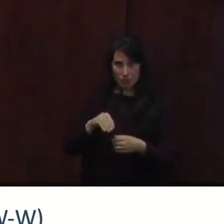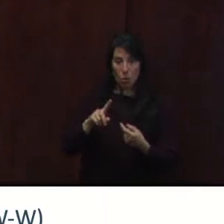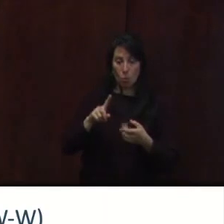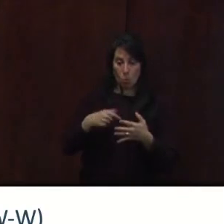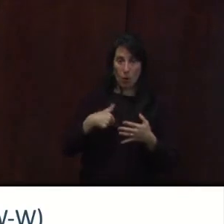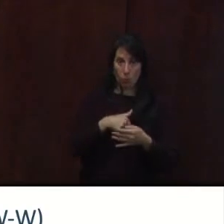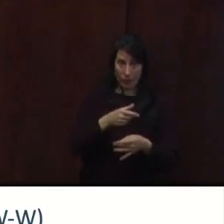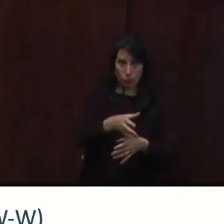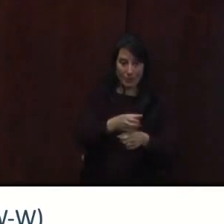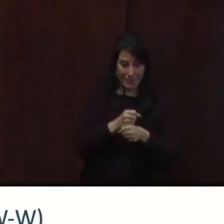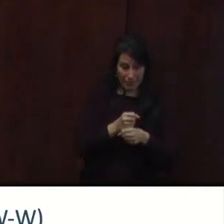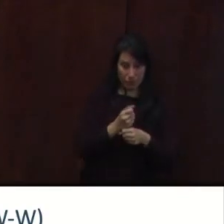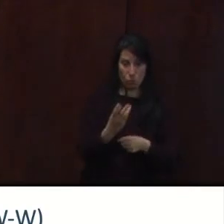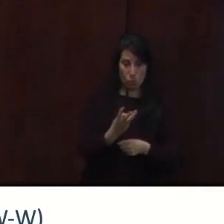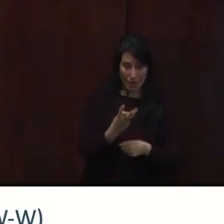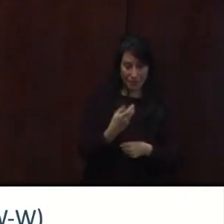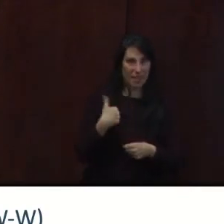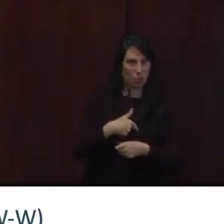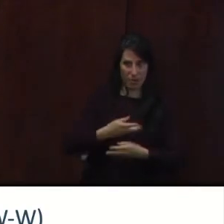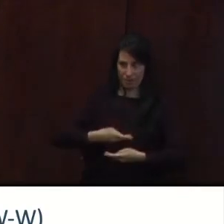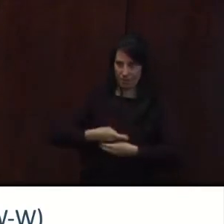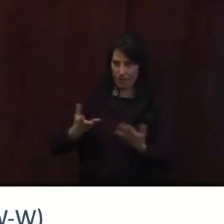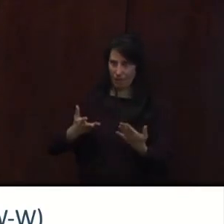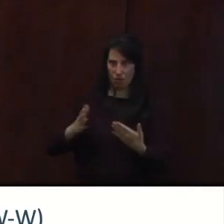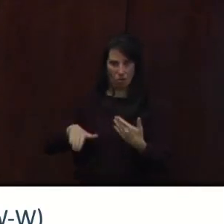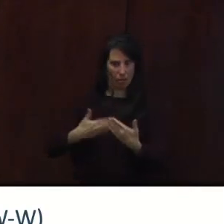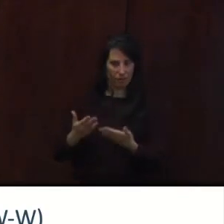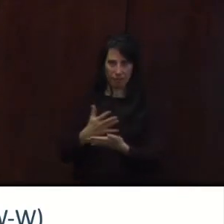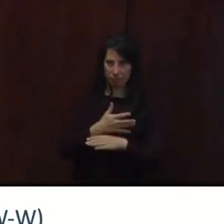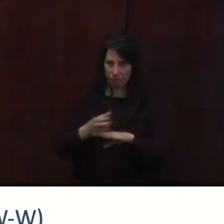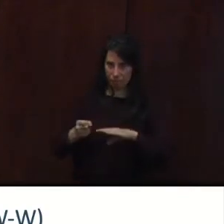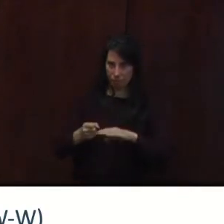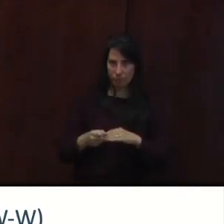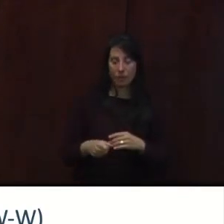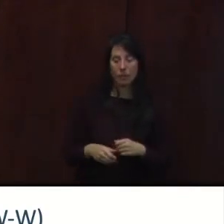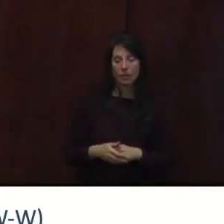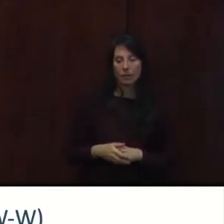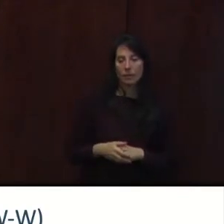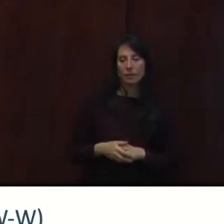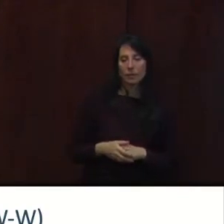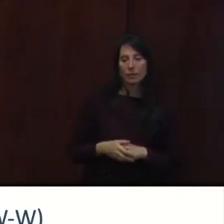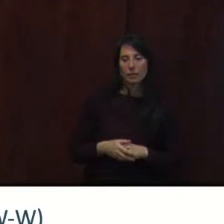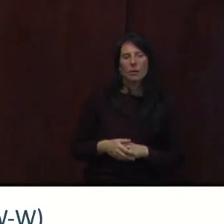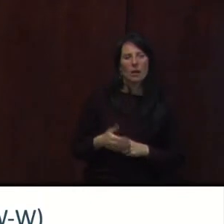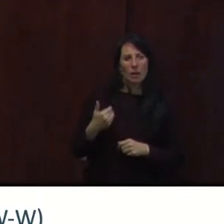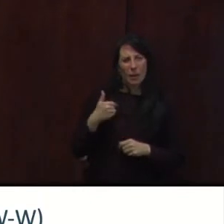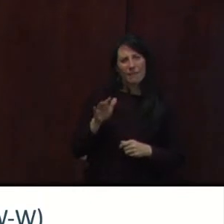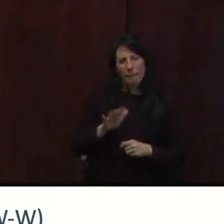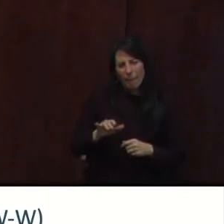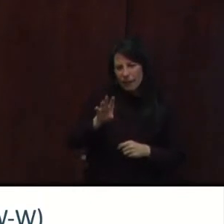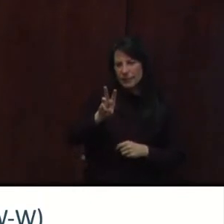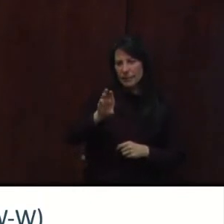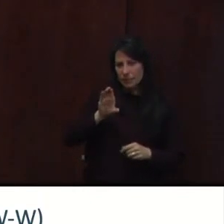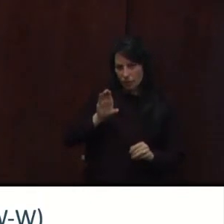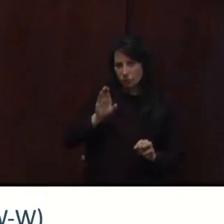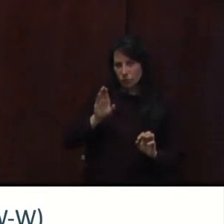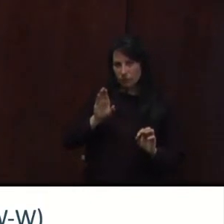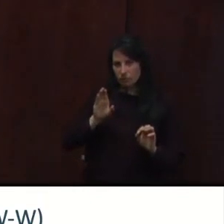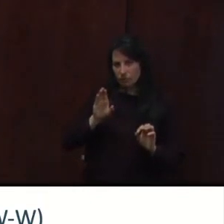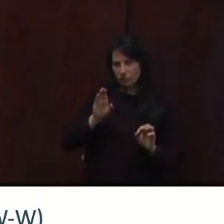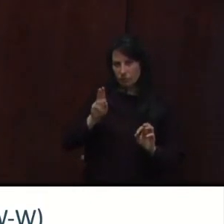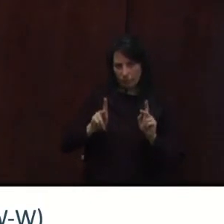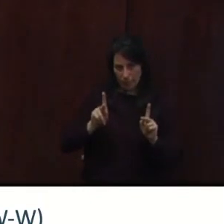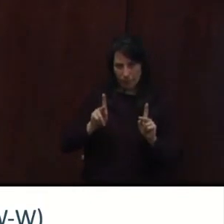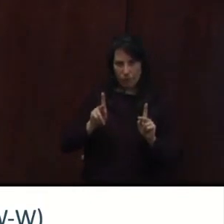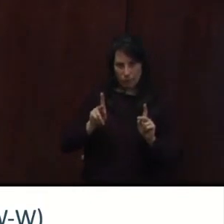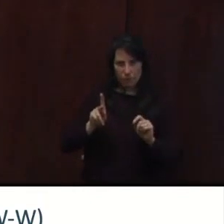that Wednesday schedule. Today's throughput, where we're seeing about 600 at the VAX site. By the time I